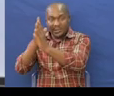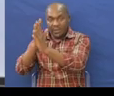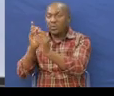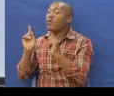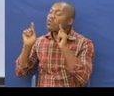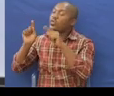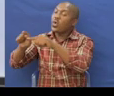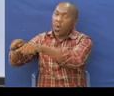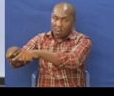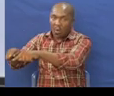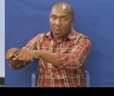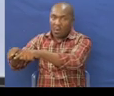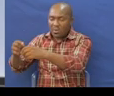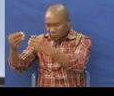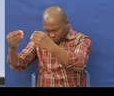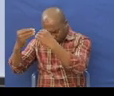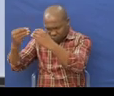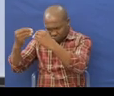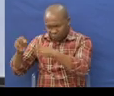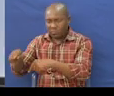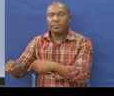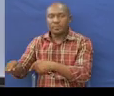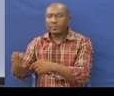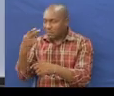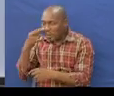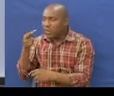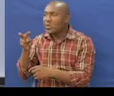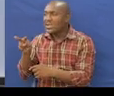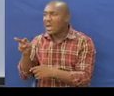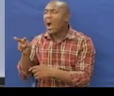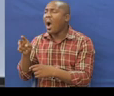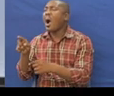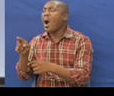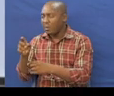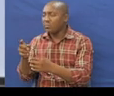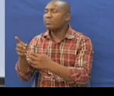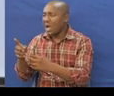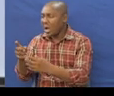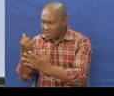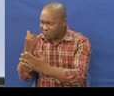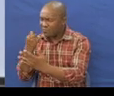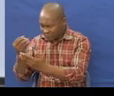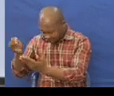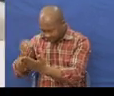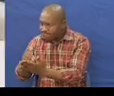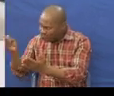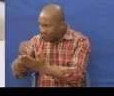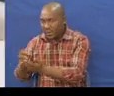physically. Not reading from the books or whatever. You have to go physically and correct the data from the field